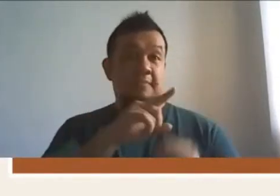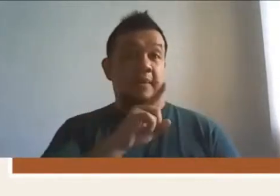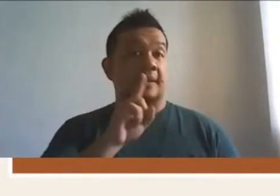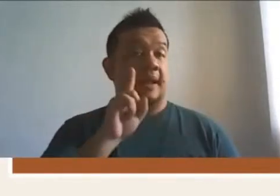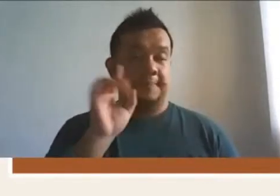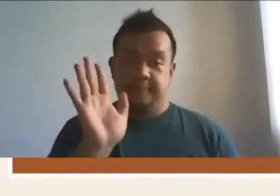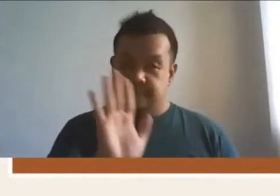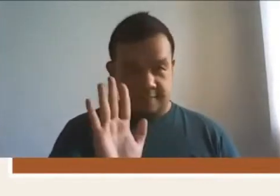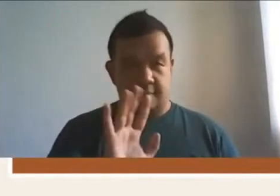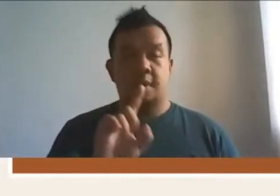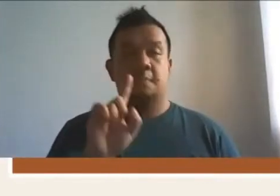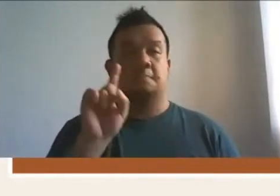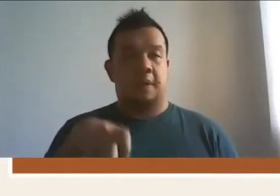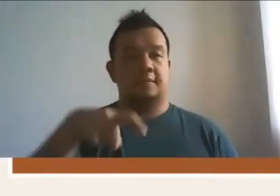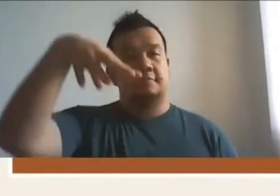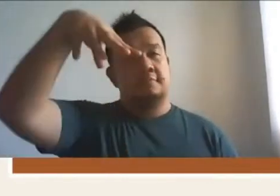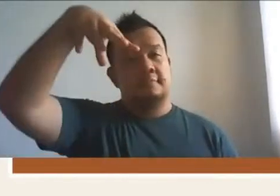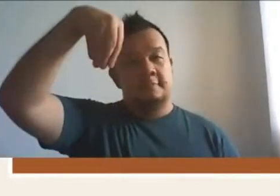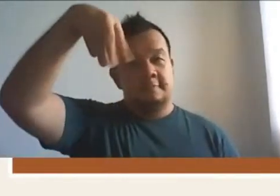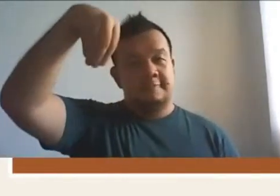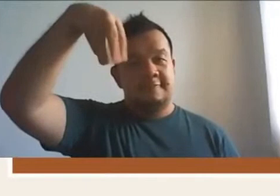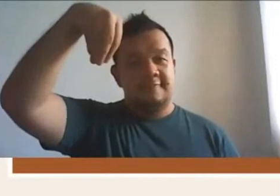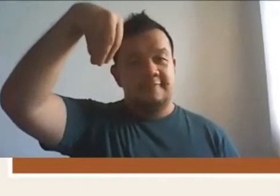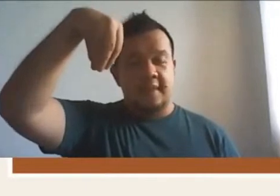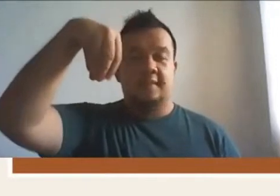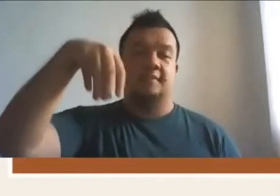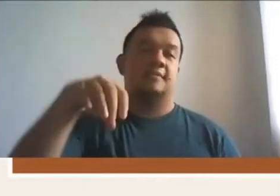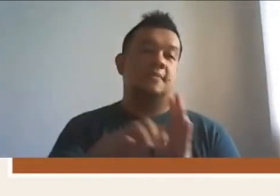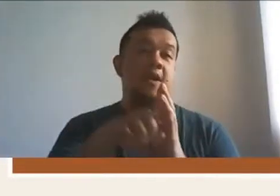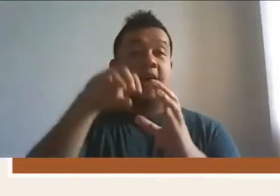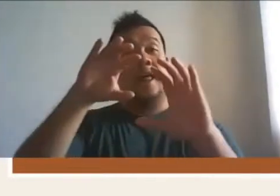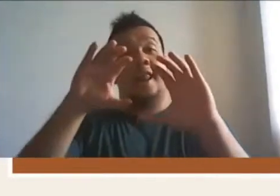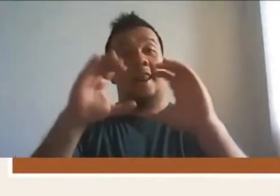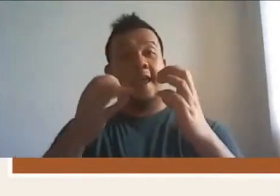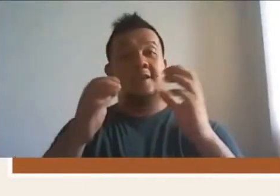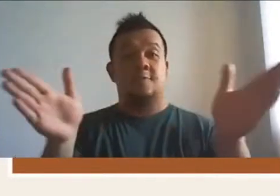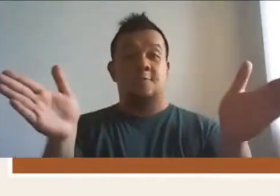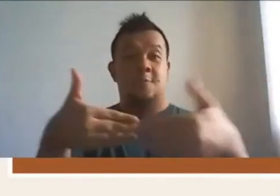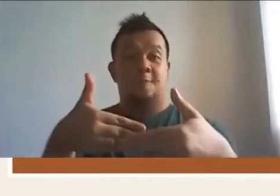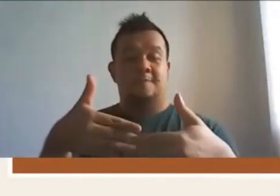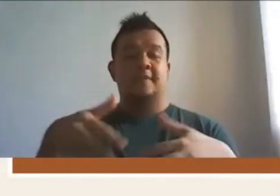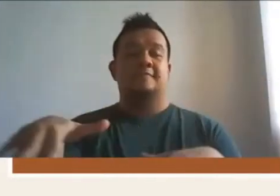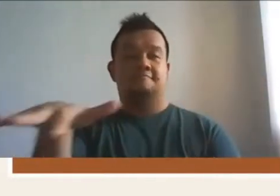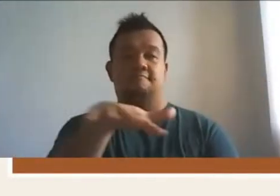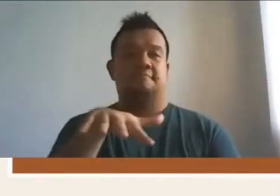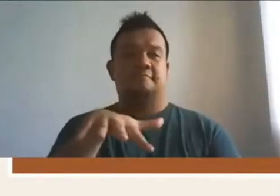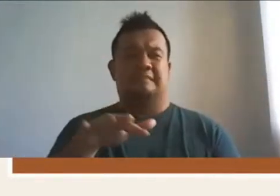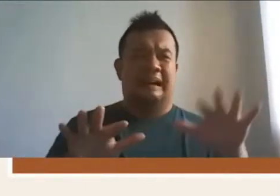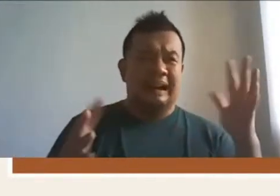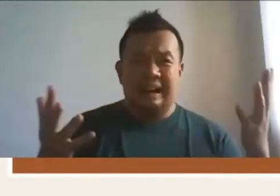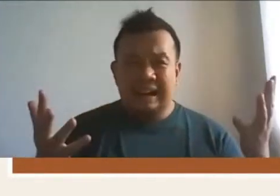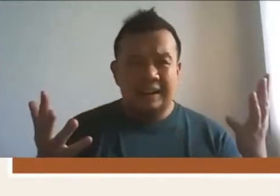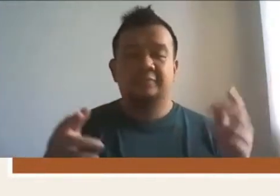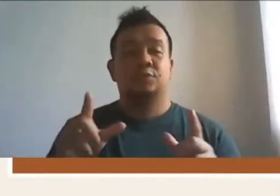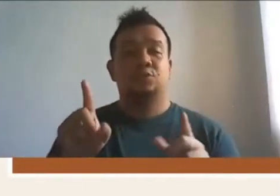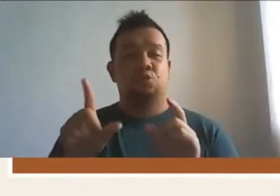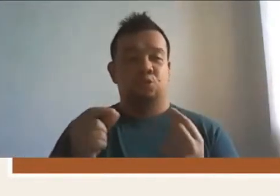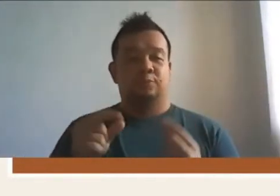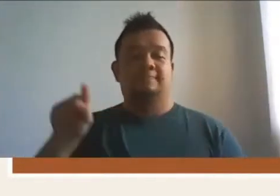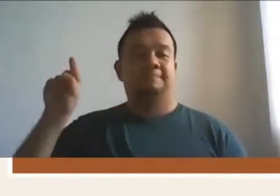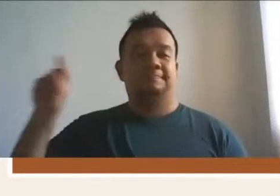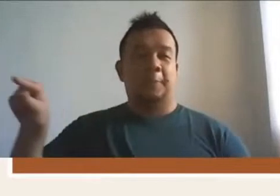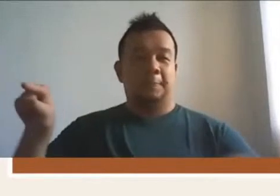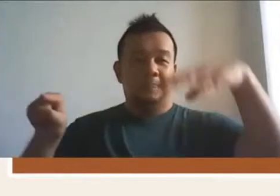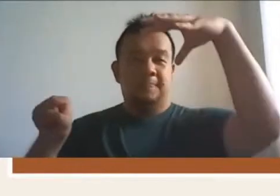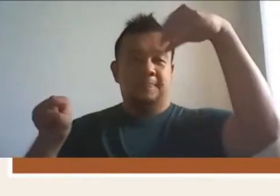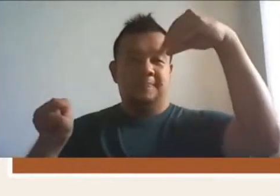in a classroom, syempre sobrang daming deaf. We just flicker the lights on and off para everyone would look to the